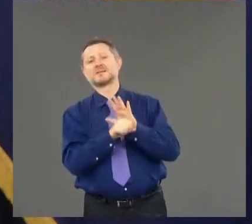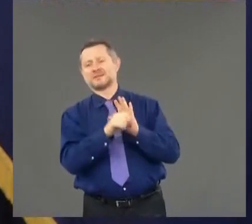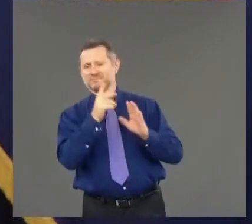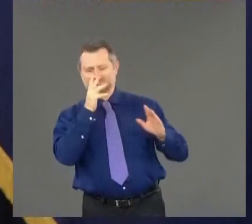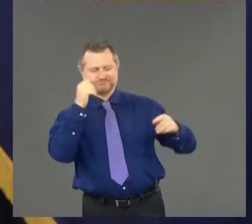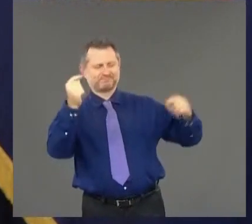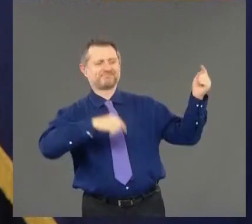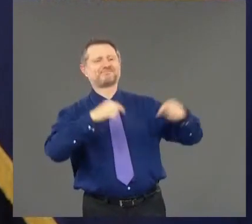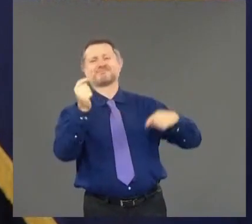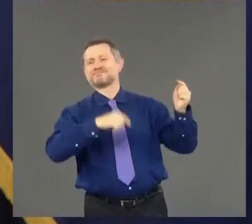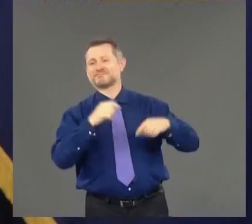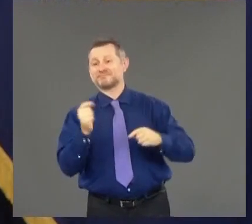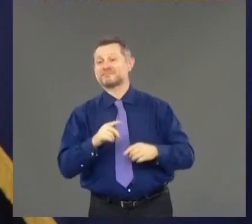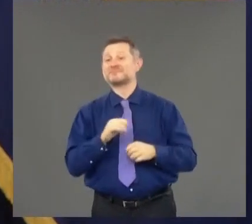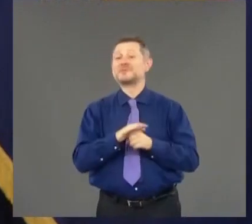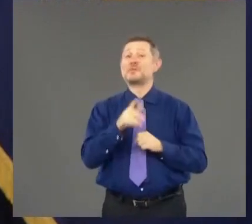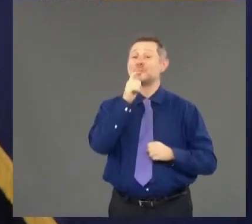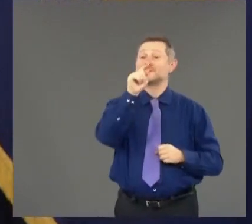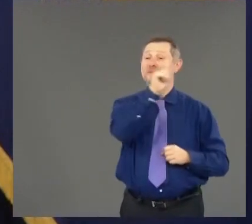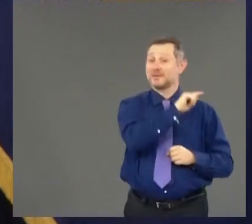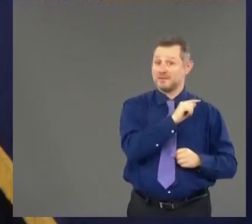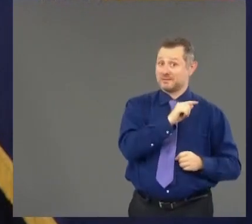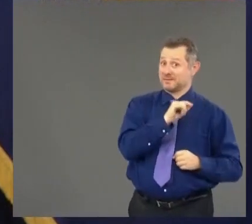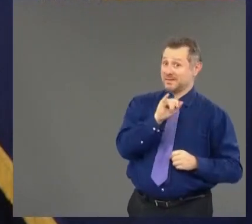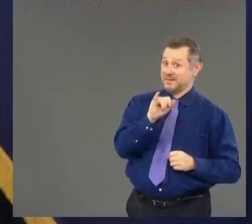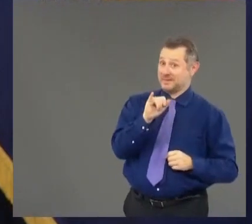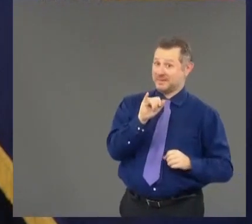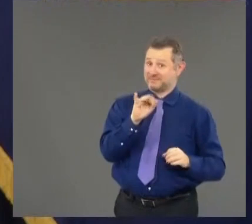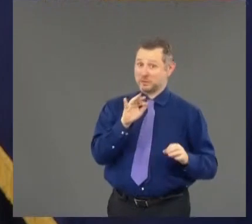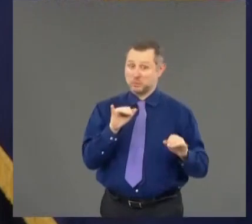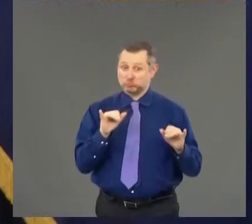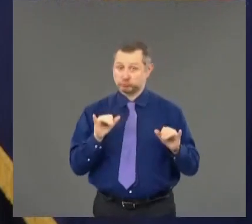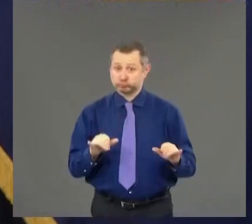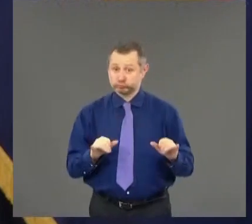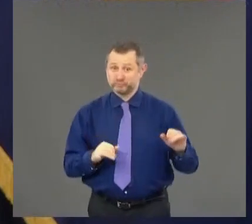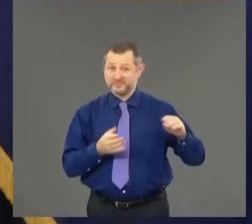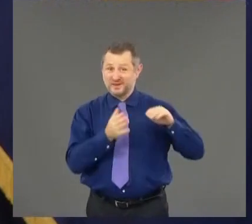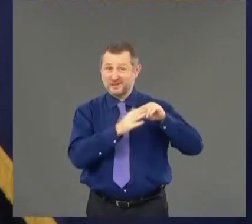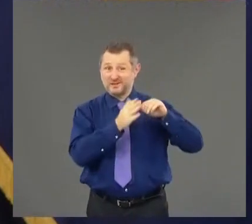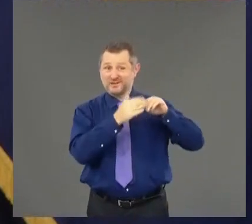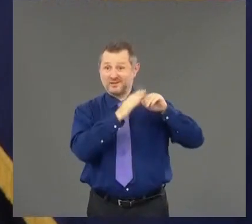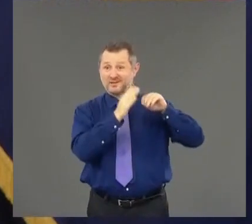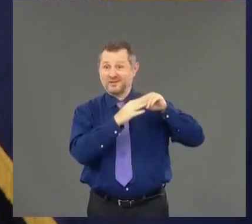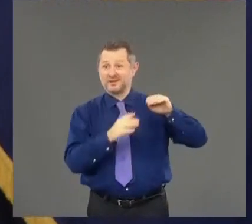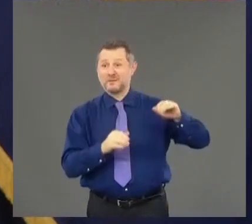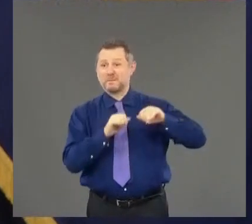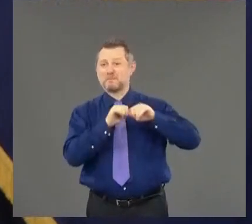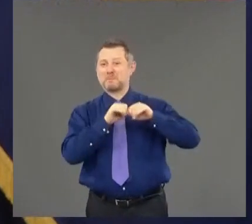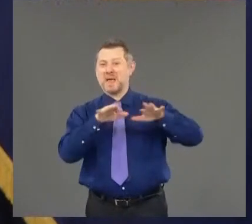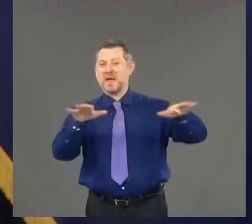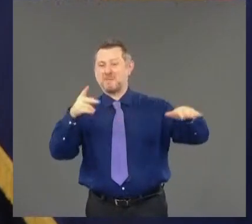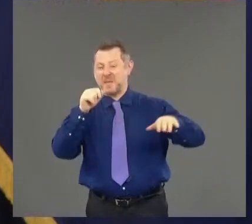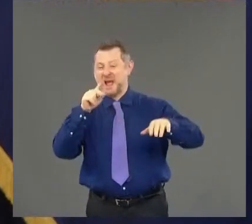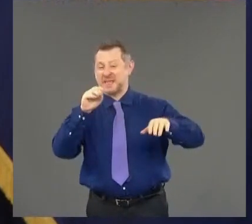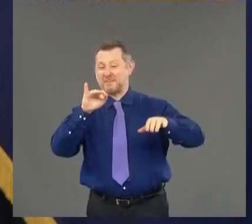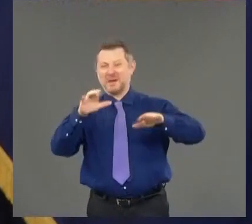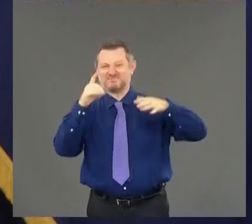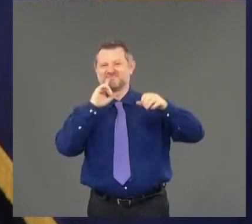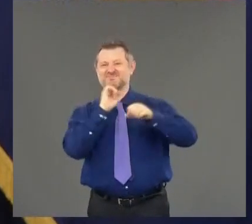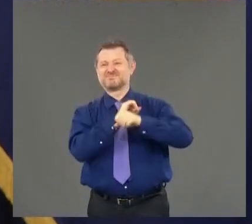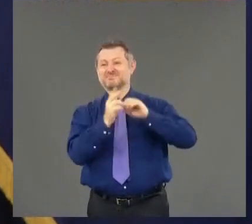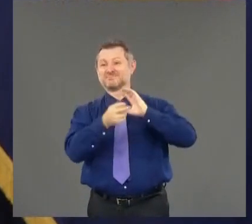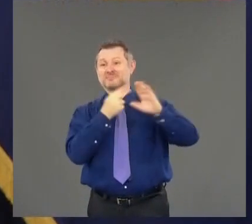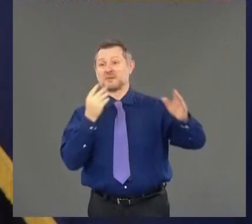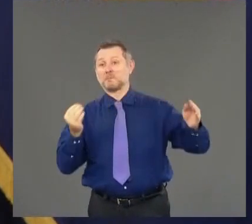If those other places continue on this pandemic increase, you're going to get more people here with